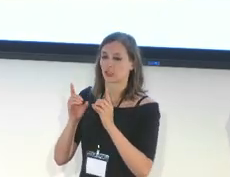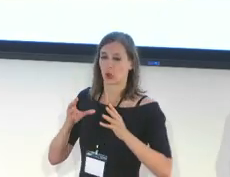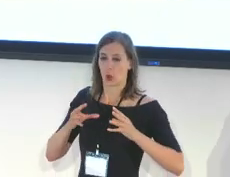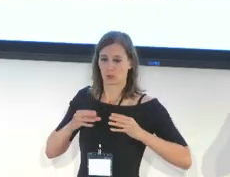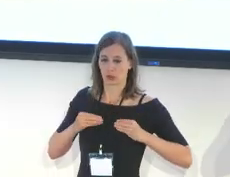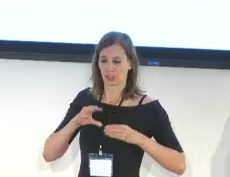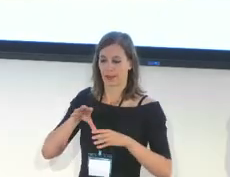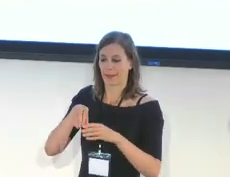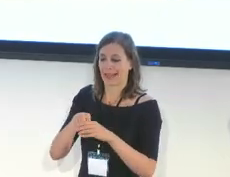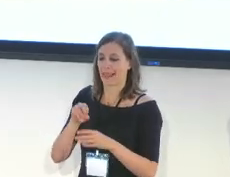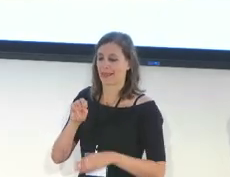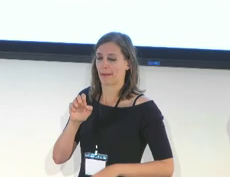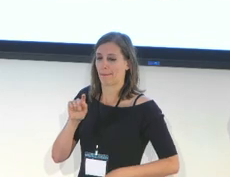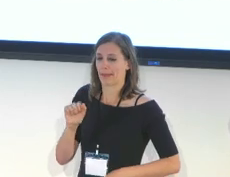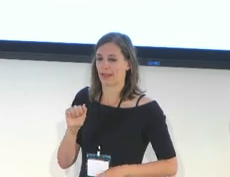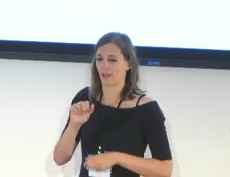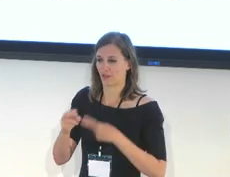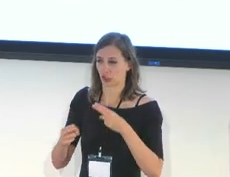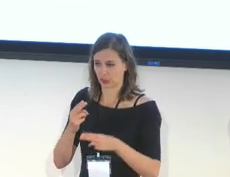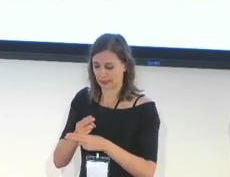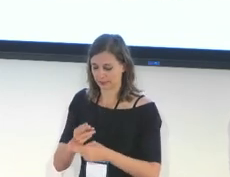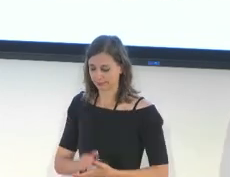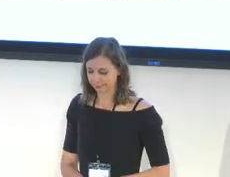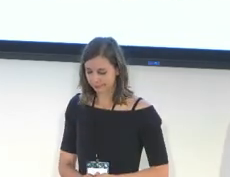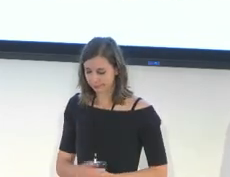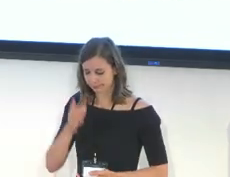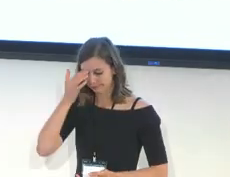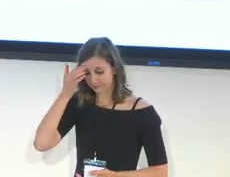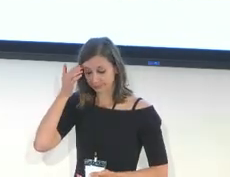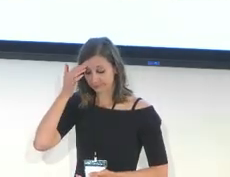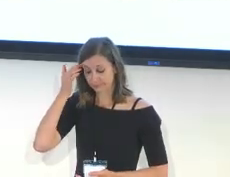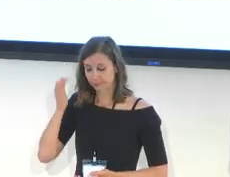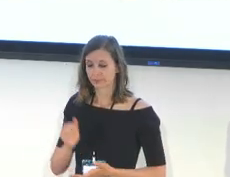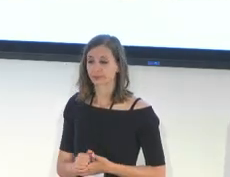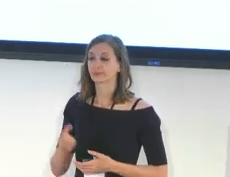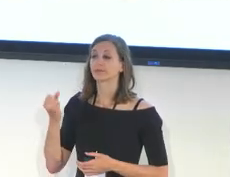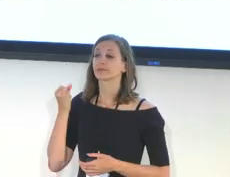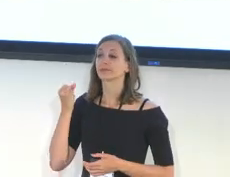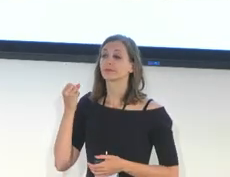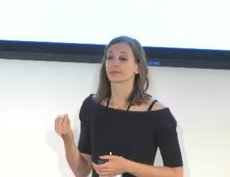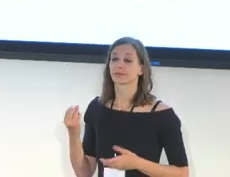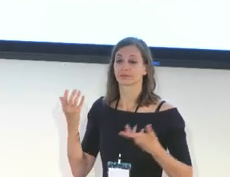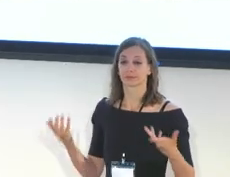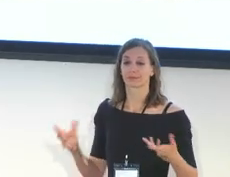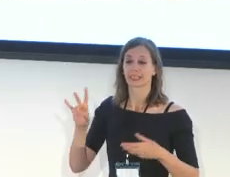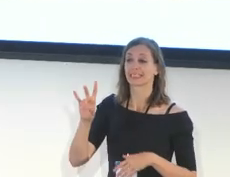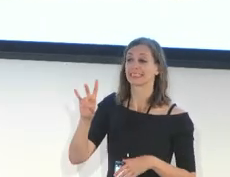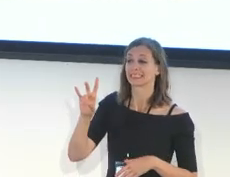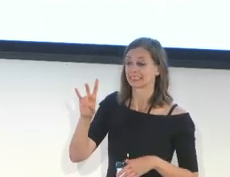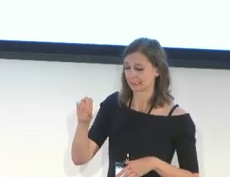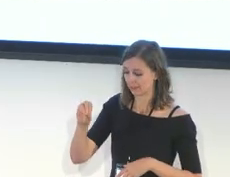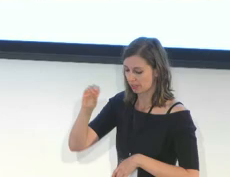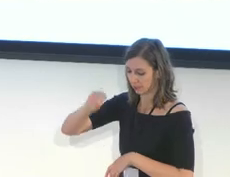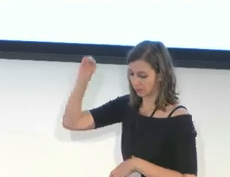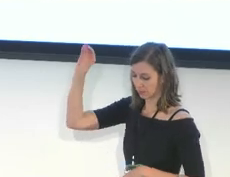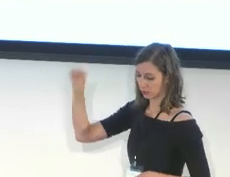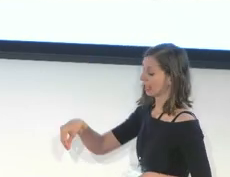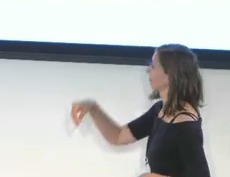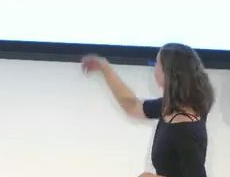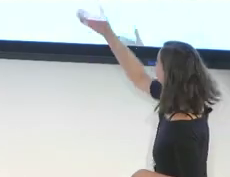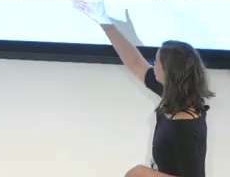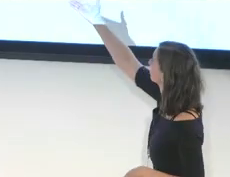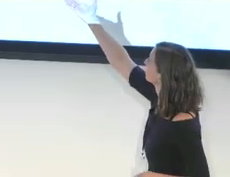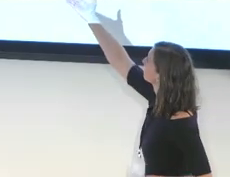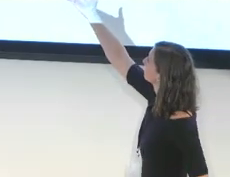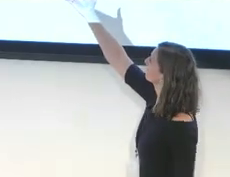this ties into accessibility in a second. So 70% of US consumers rate their